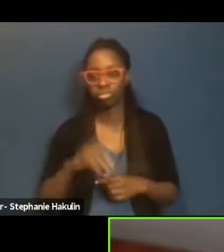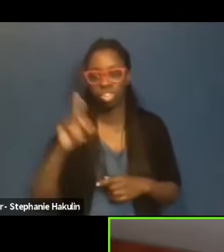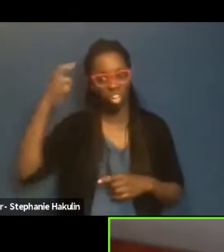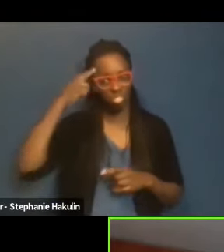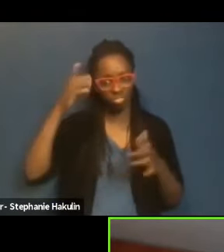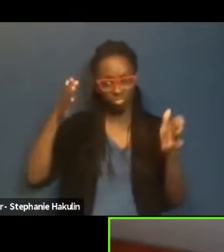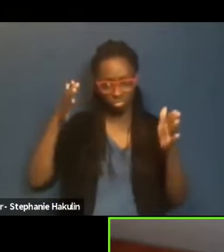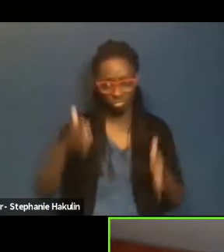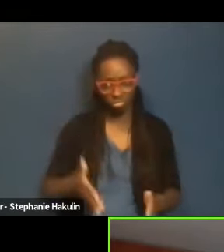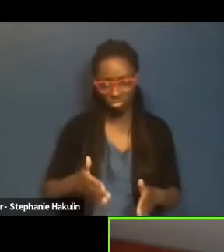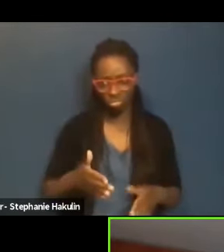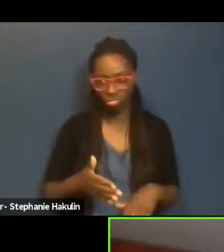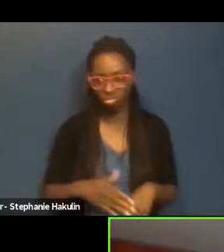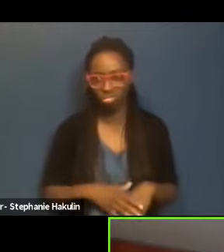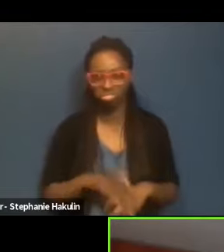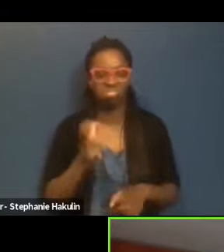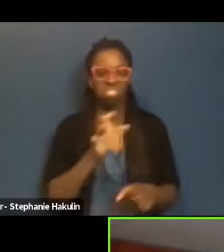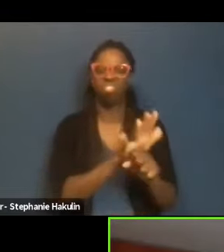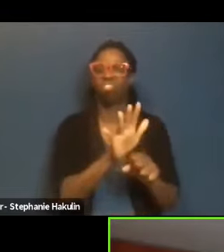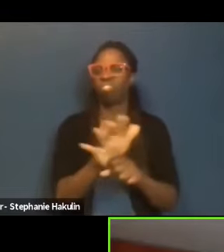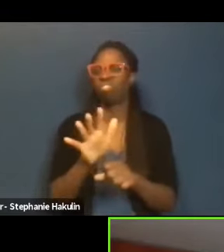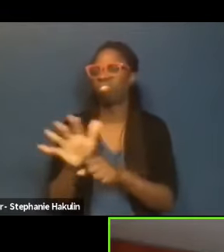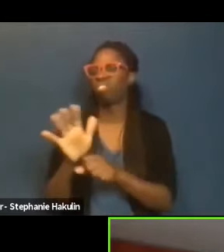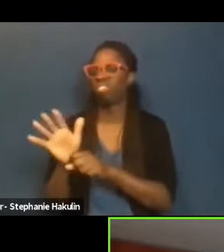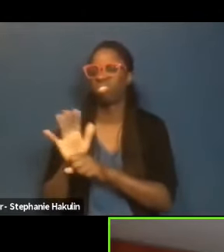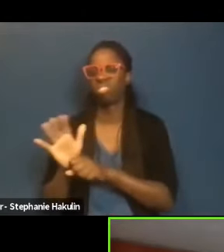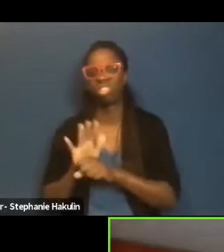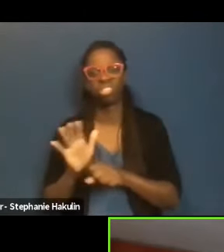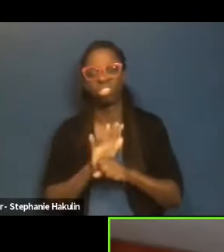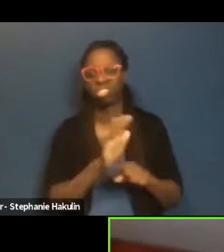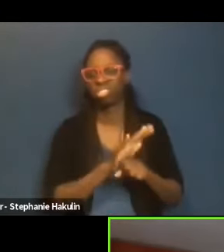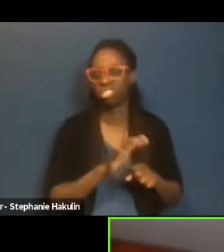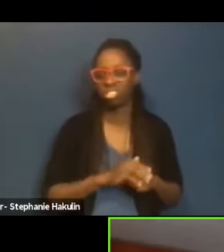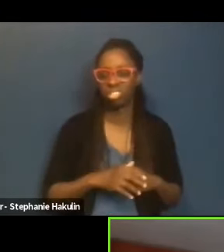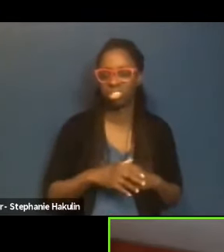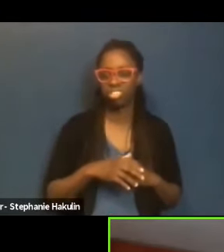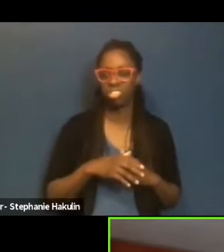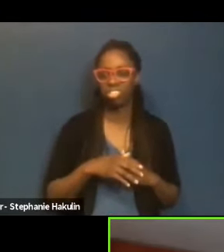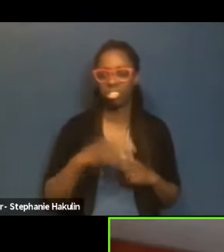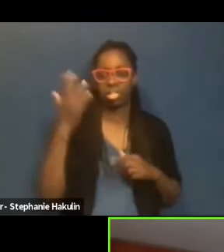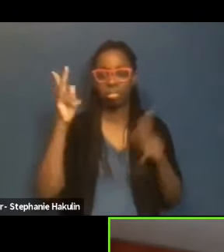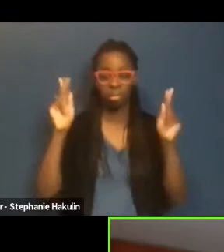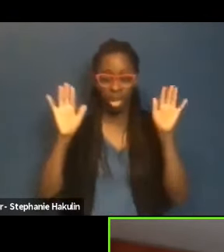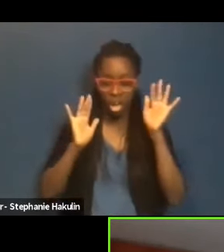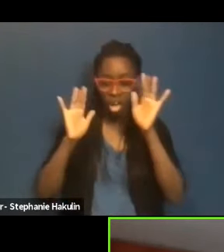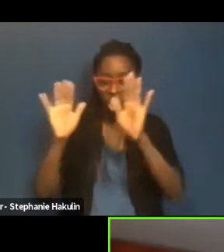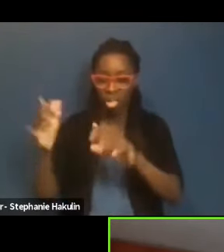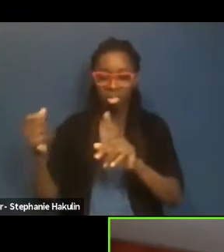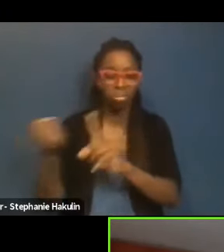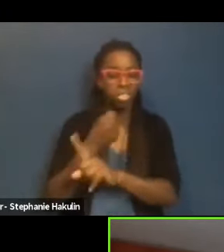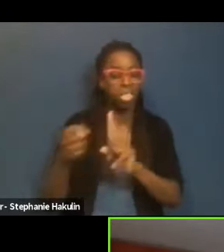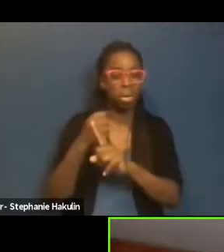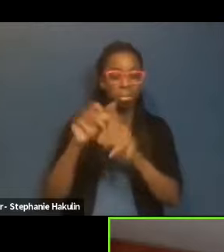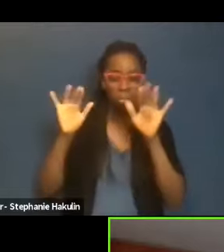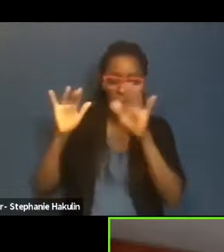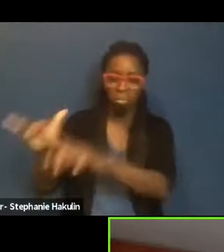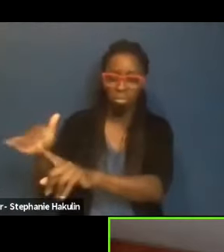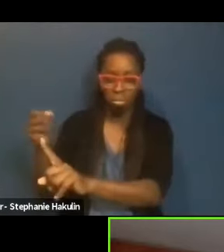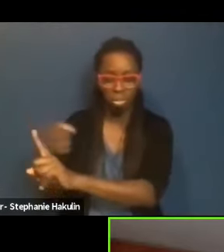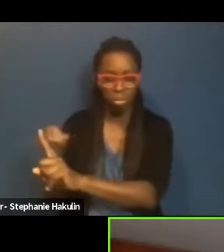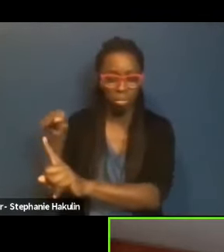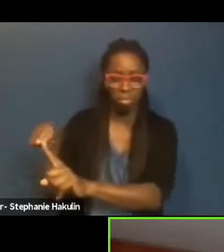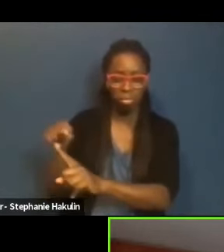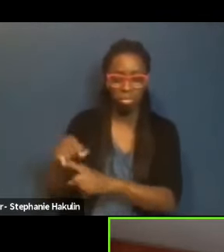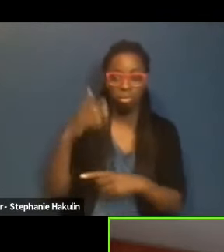find yourself in be filled with the echoes of cacerolazos. May Maria's muertos come to keep you company every night, trailing their cold fingers over